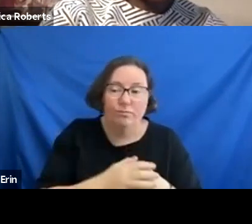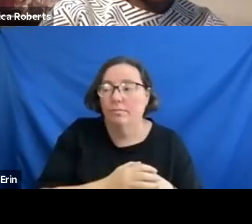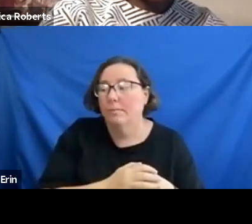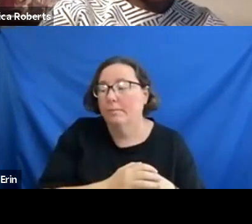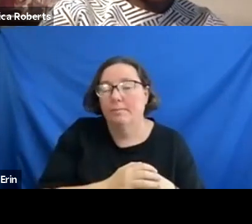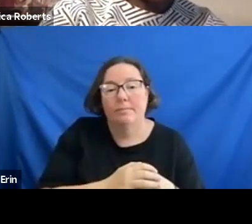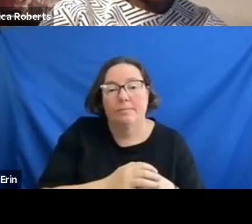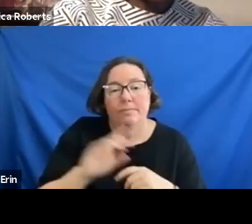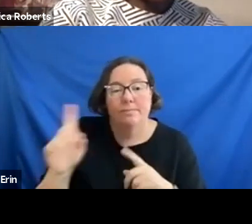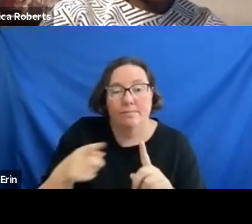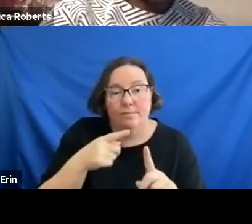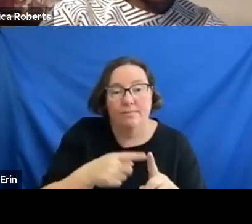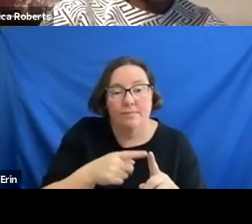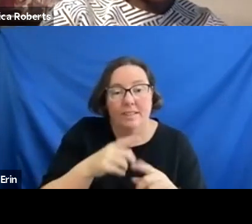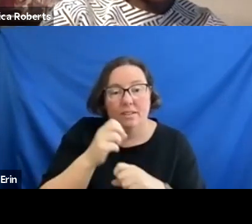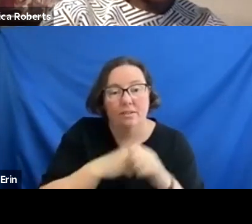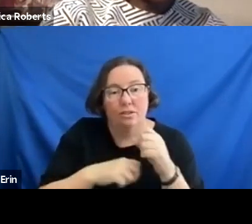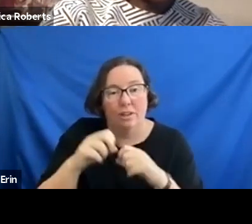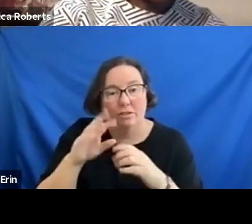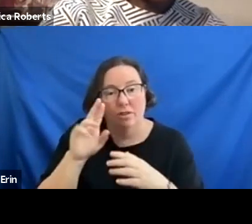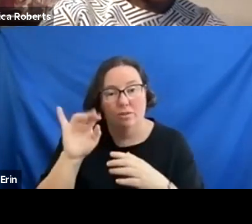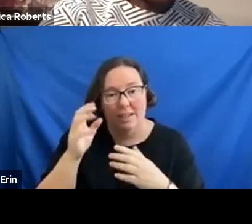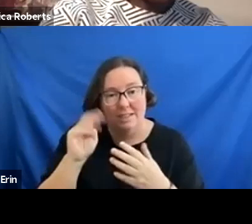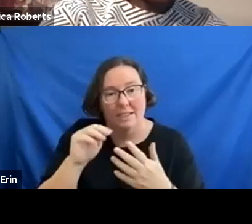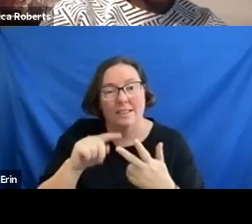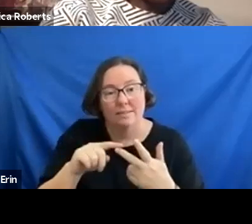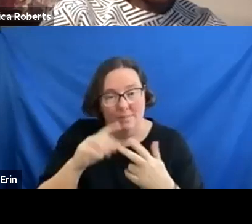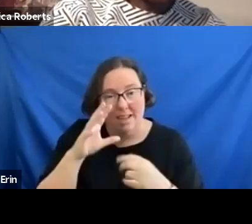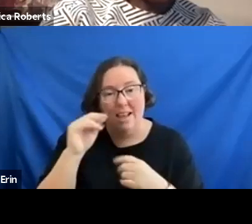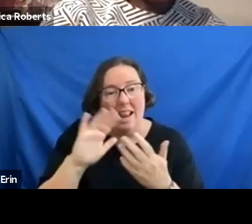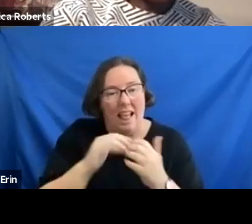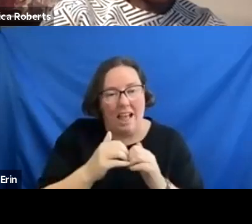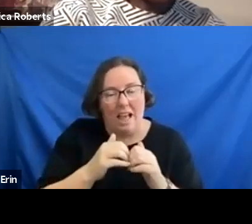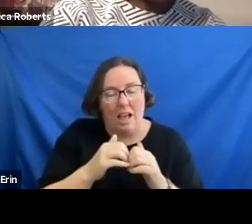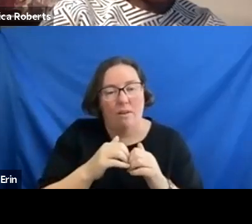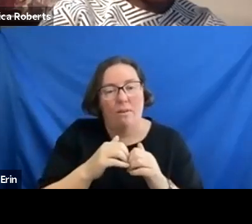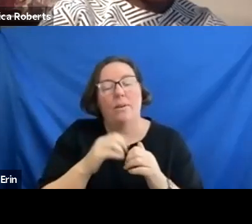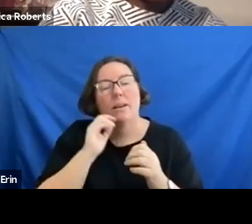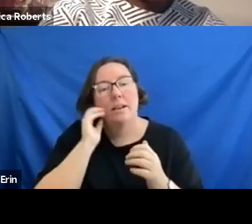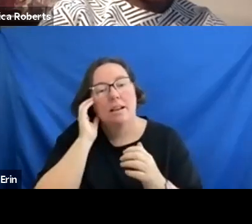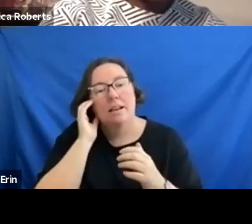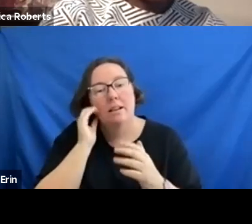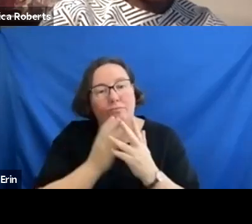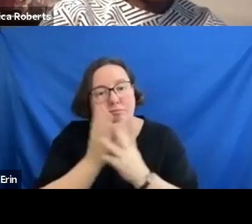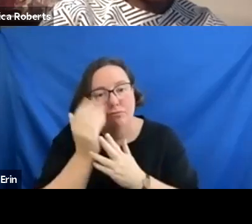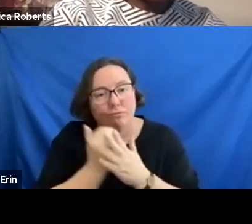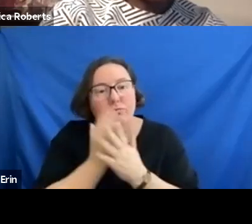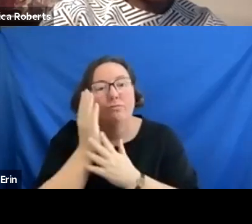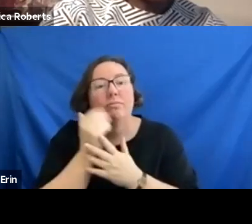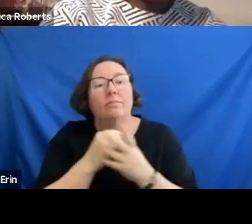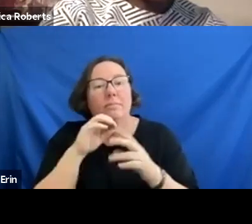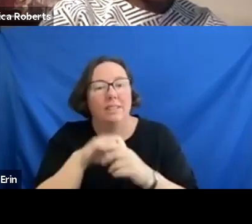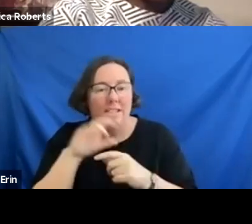So you're getting to structural racism and how it may be